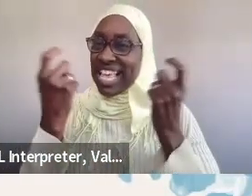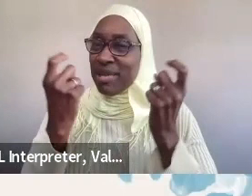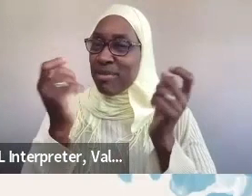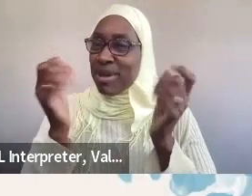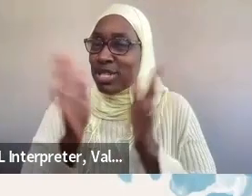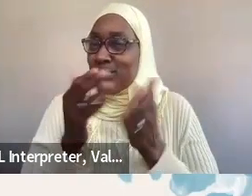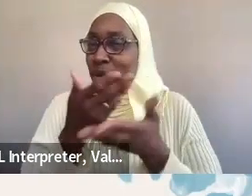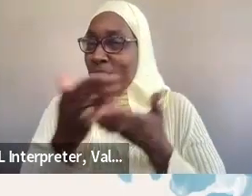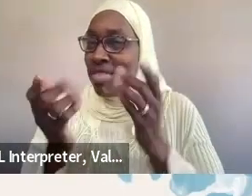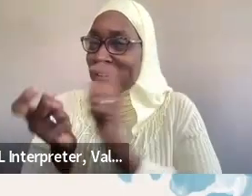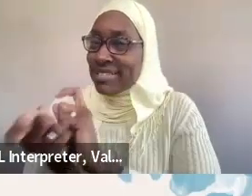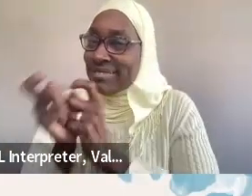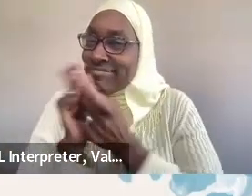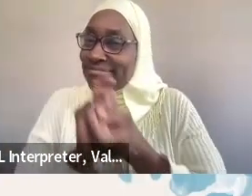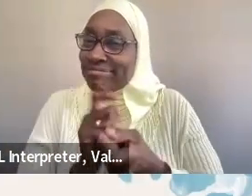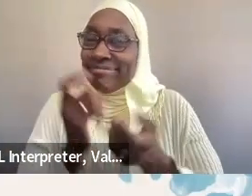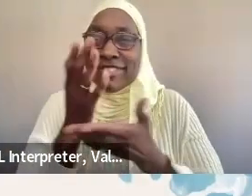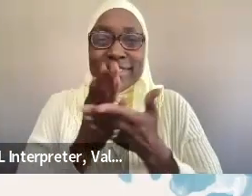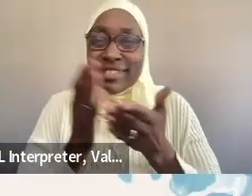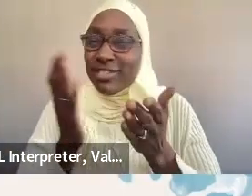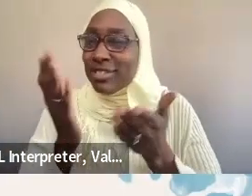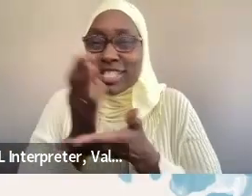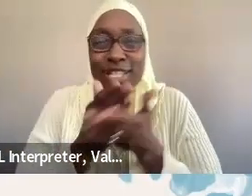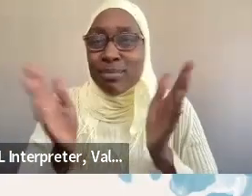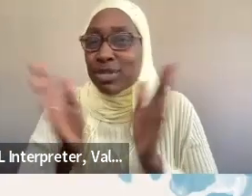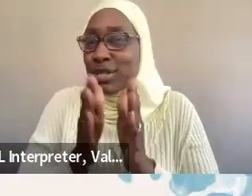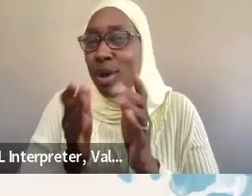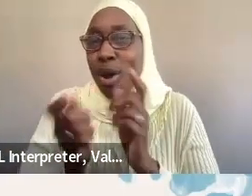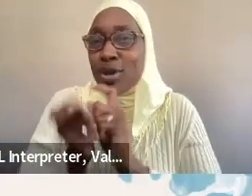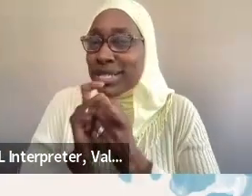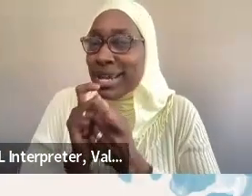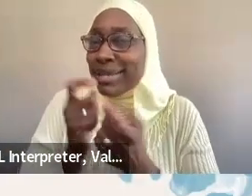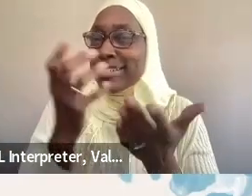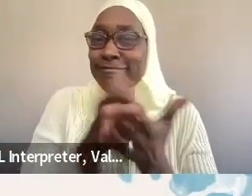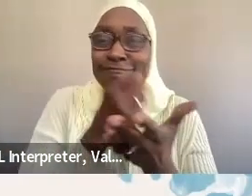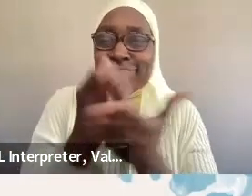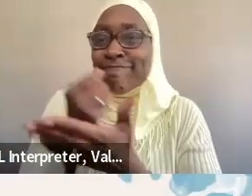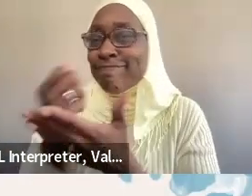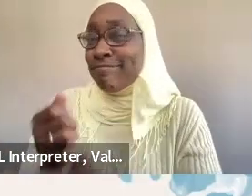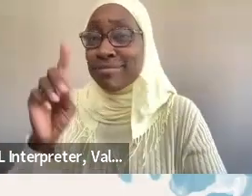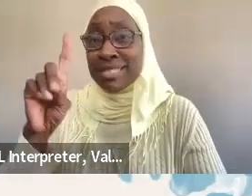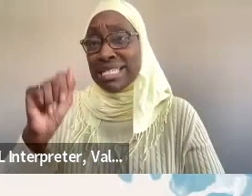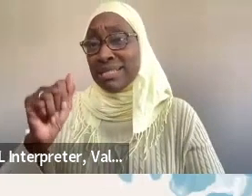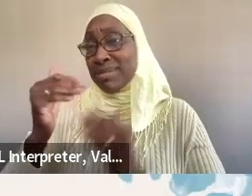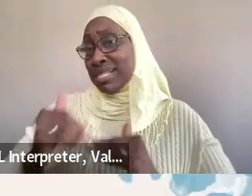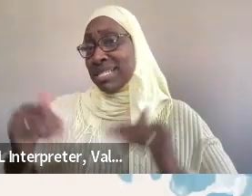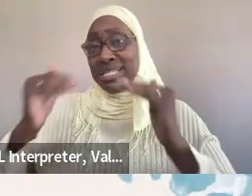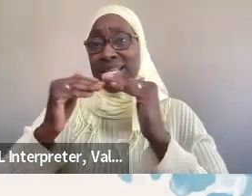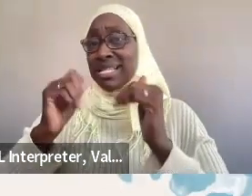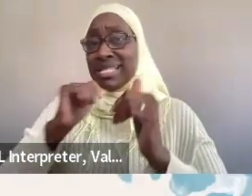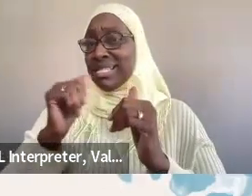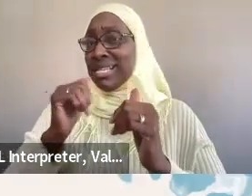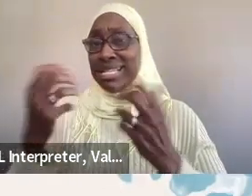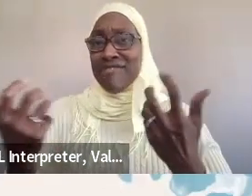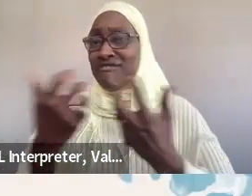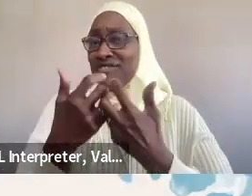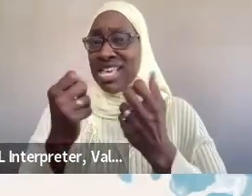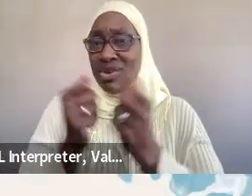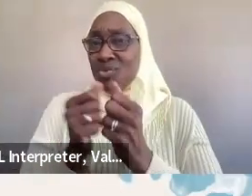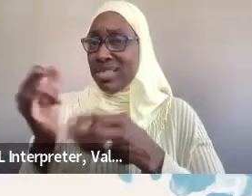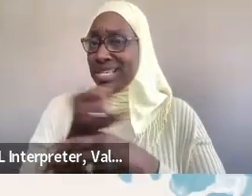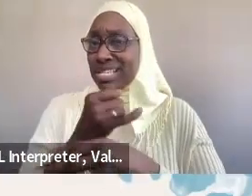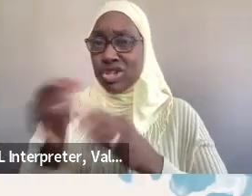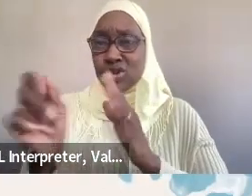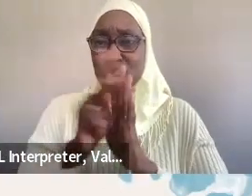to make, recognizing that, you know, disability justice like inherently doesn't really fit with institutional principles, and so